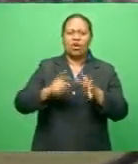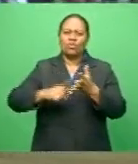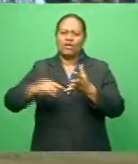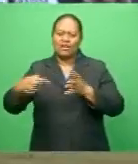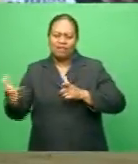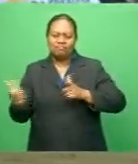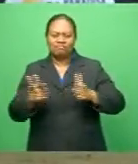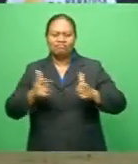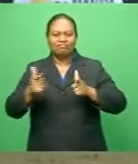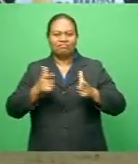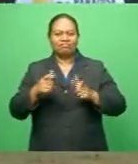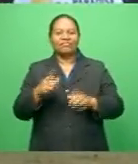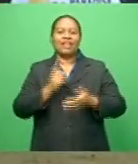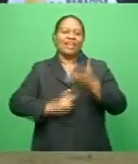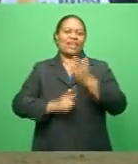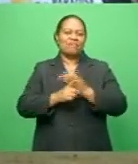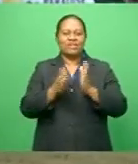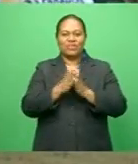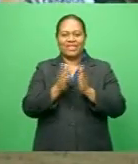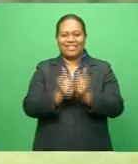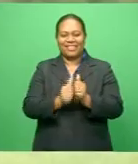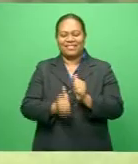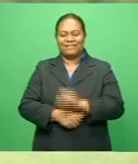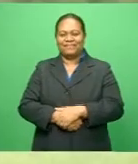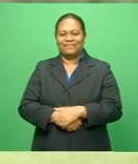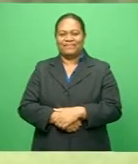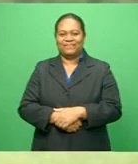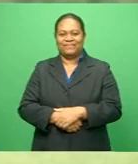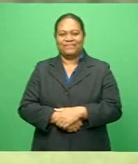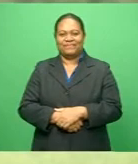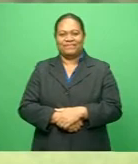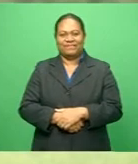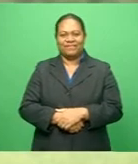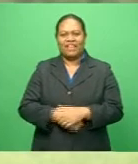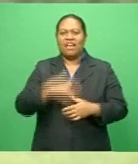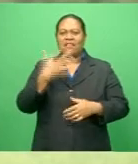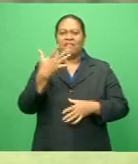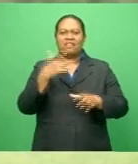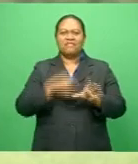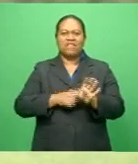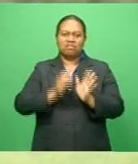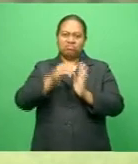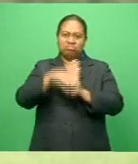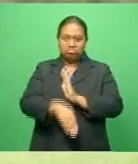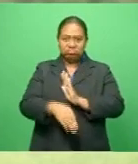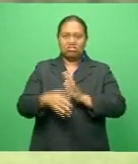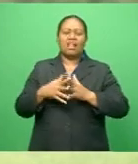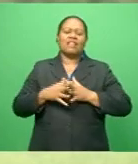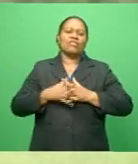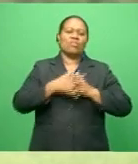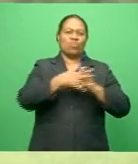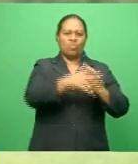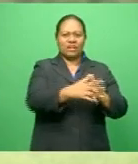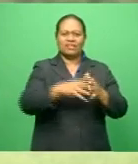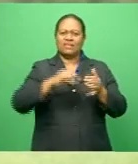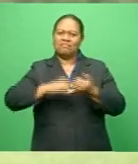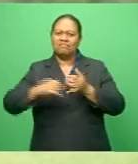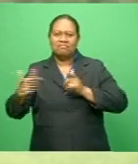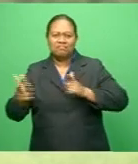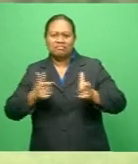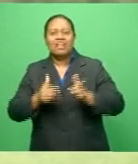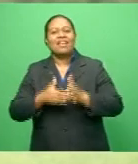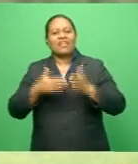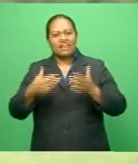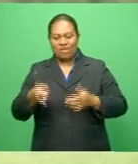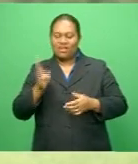weekend. Aquila Dhama, FBC Sports. After a lapse of 5 years, the Western Suburbs Sevens team is back